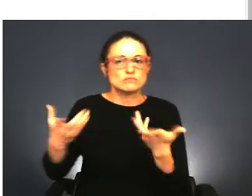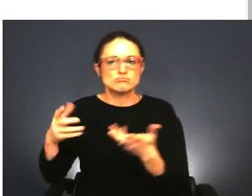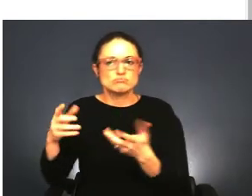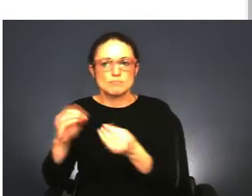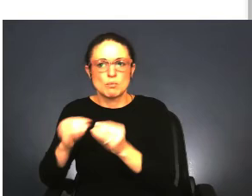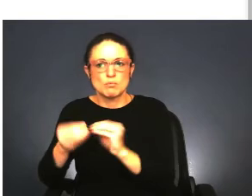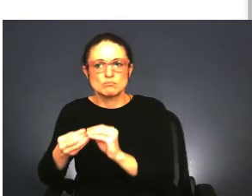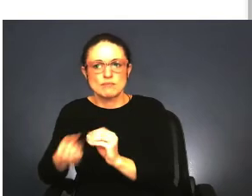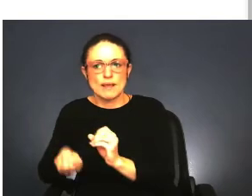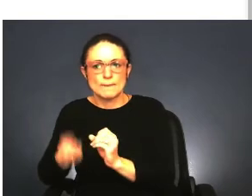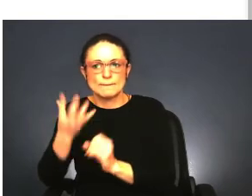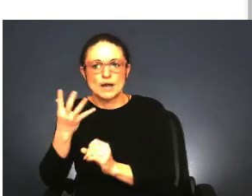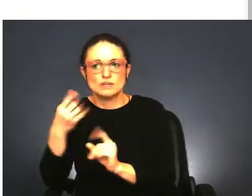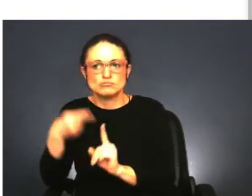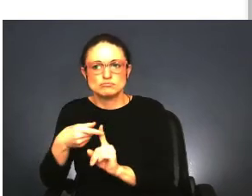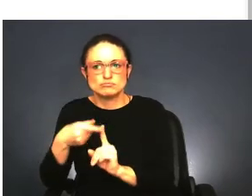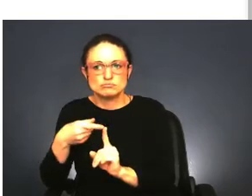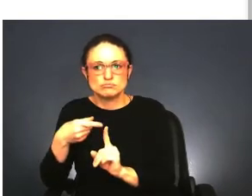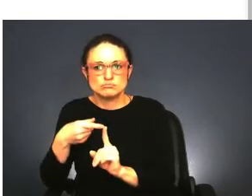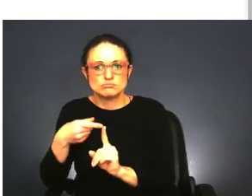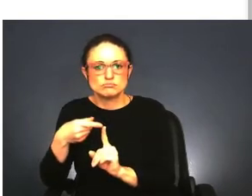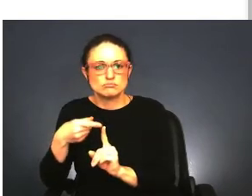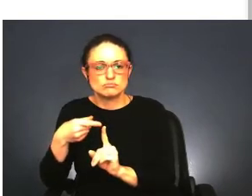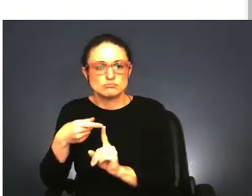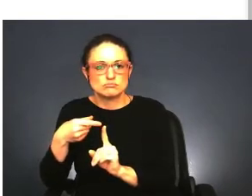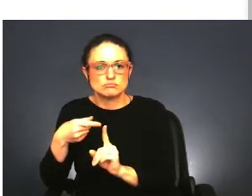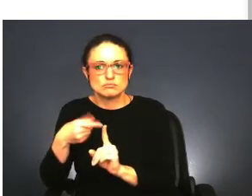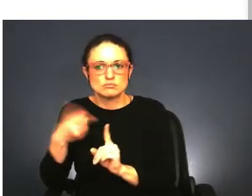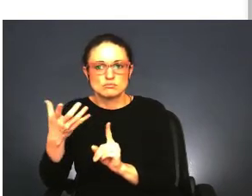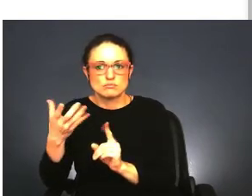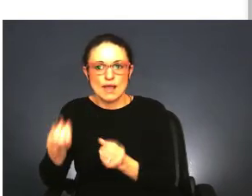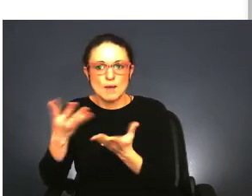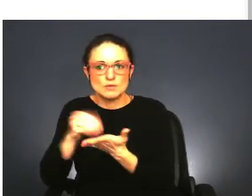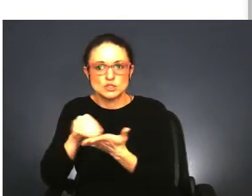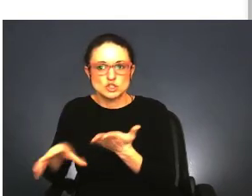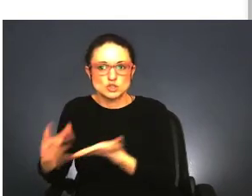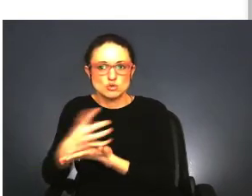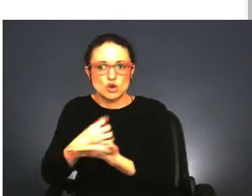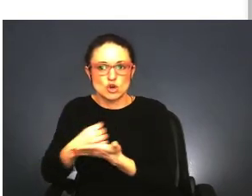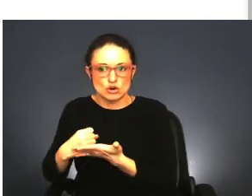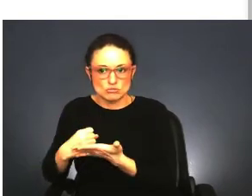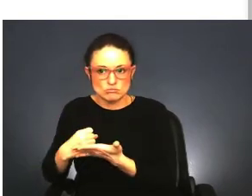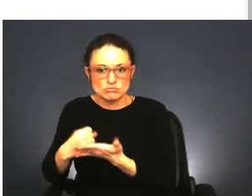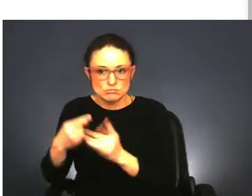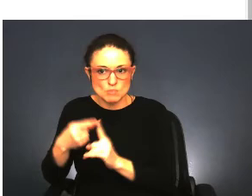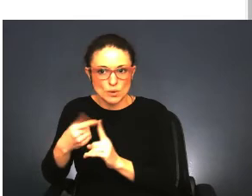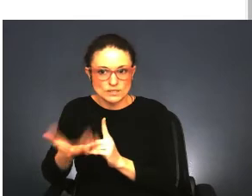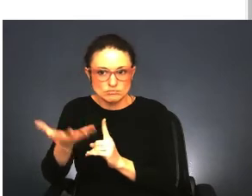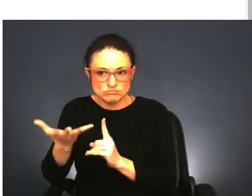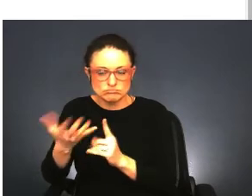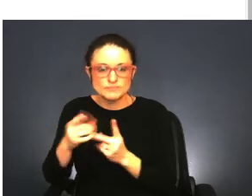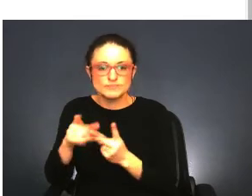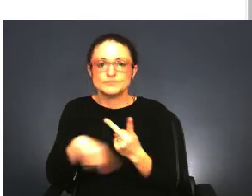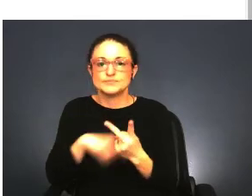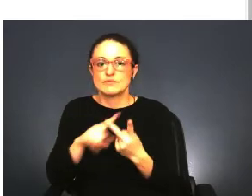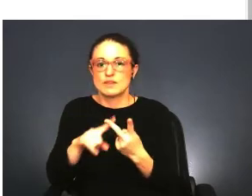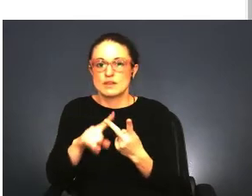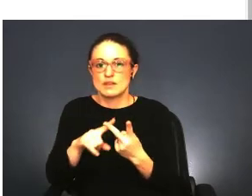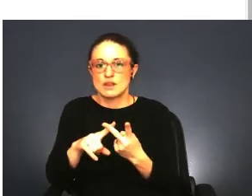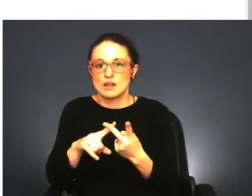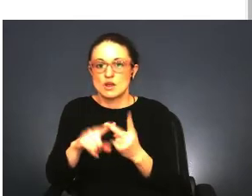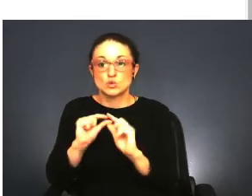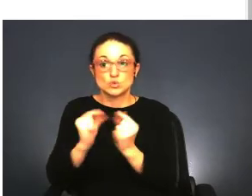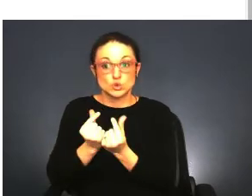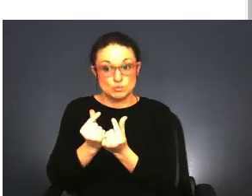of points that you're going to give that students can earn by completing the assignment. The second is the assignment group, and we will